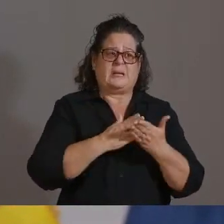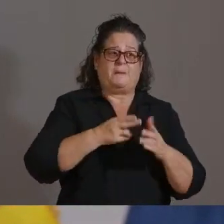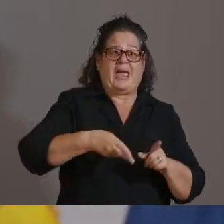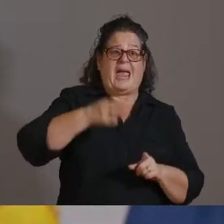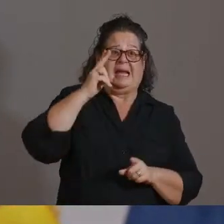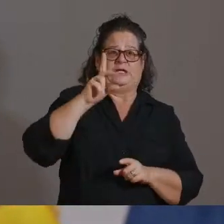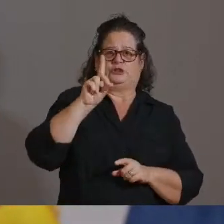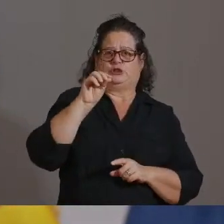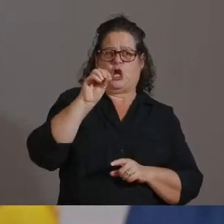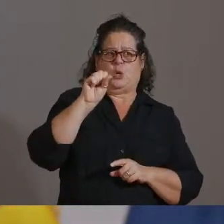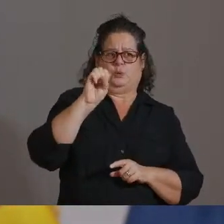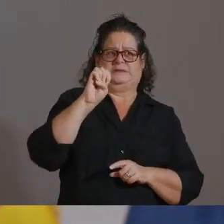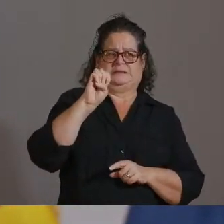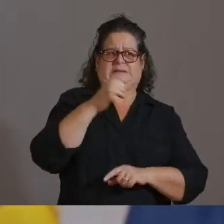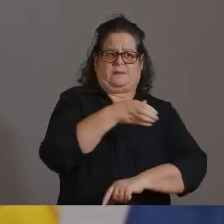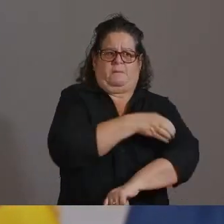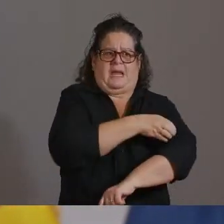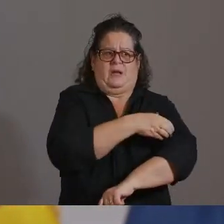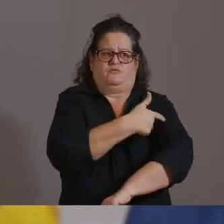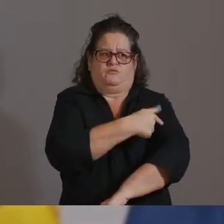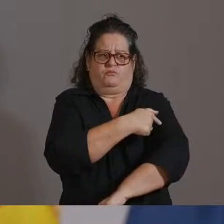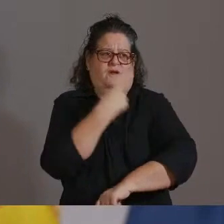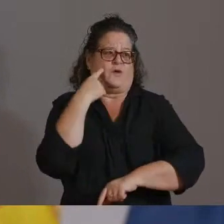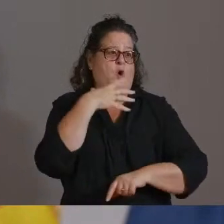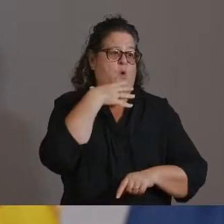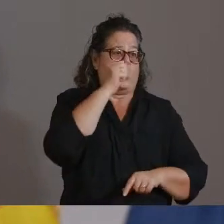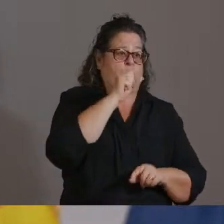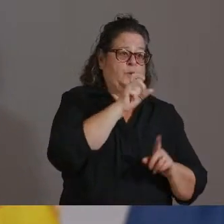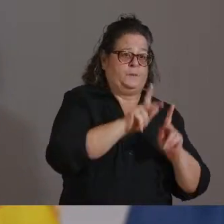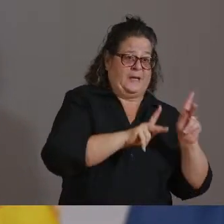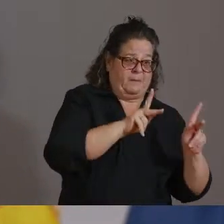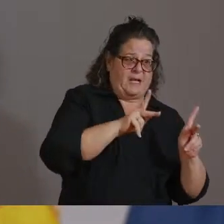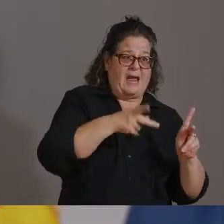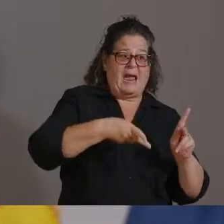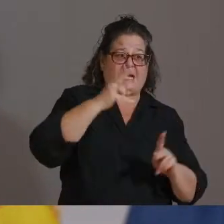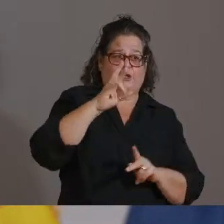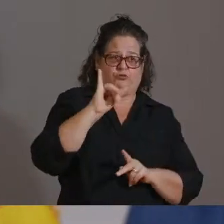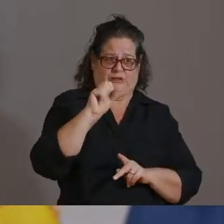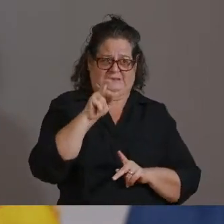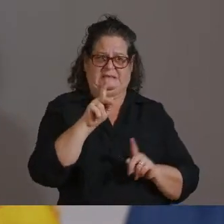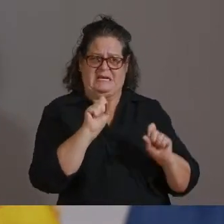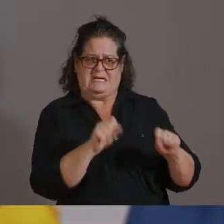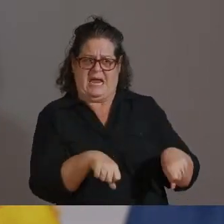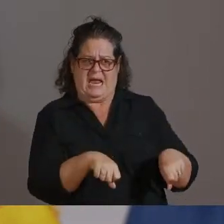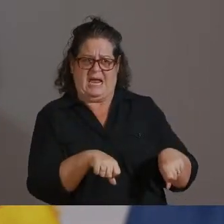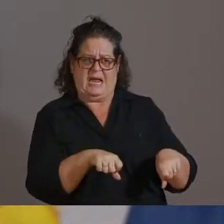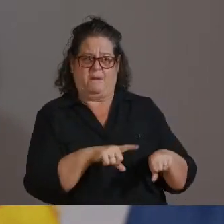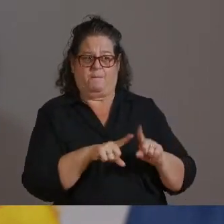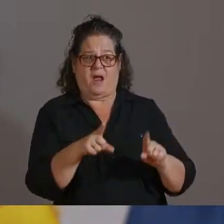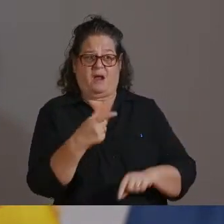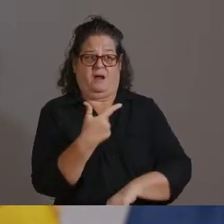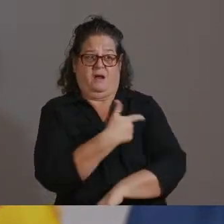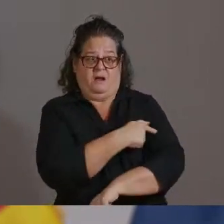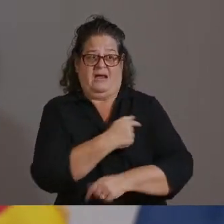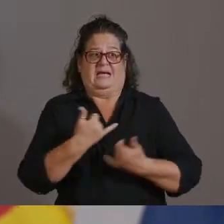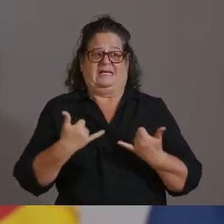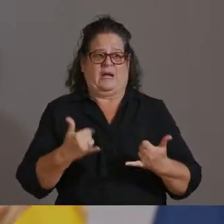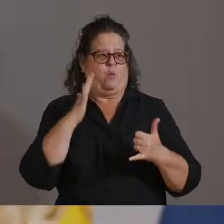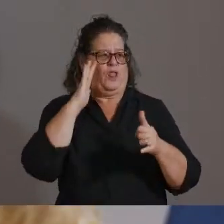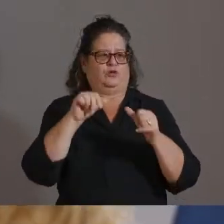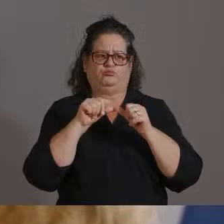that are older or in a high-risk population can get. But if you get your flu shot now, it will last through the entire season.